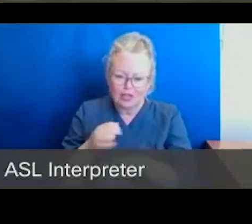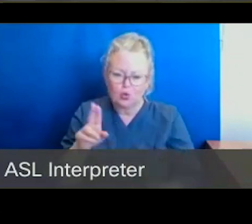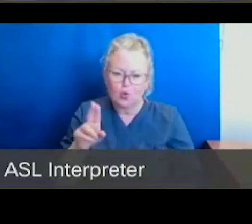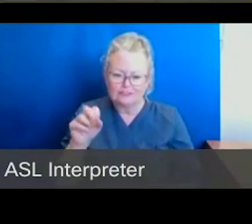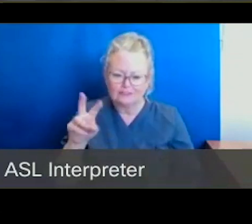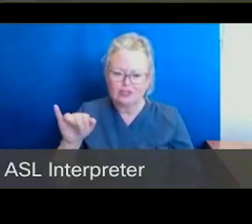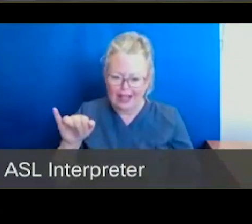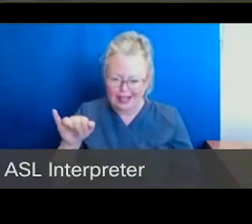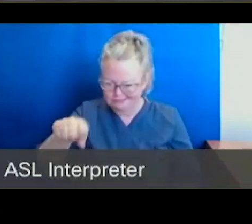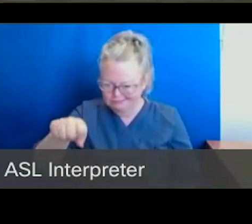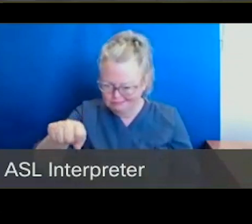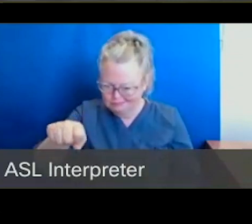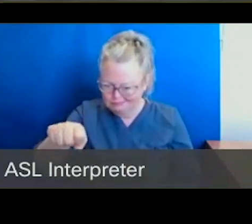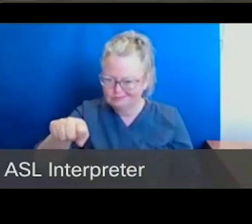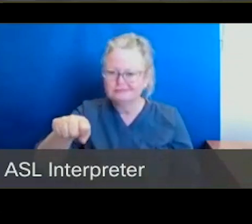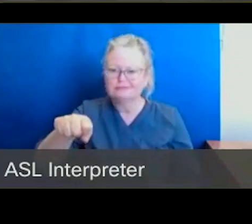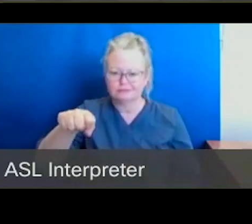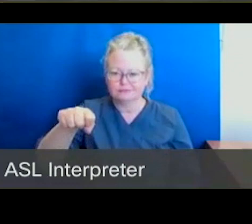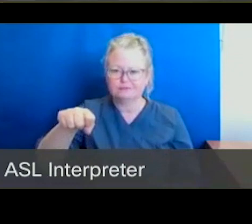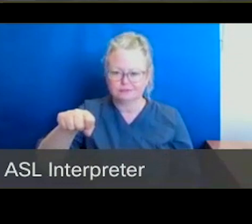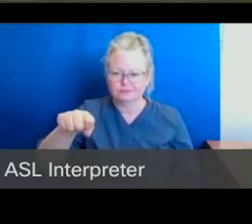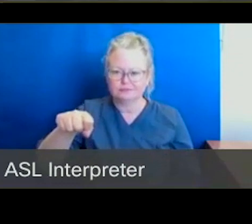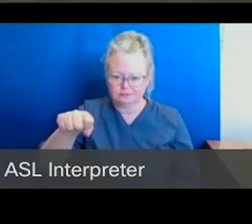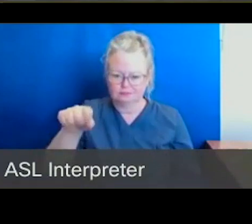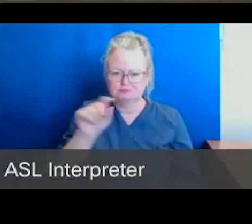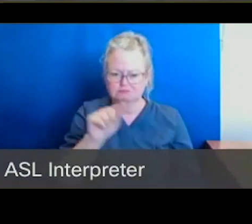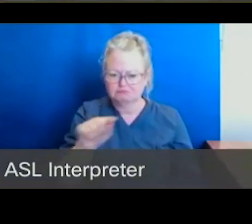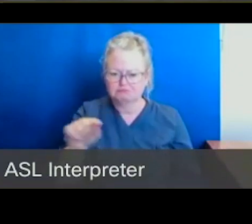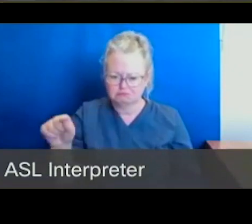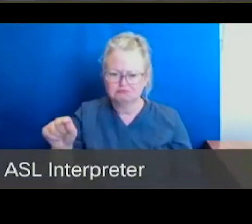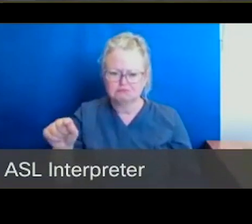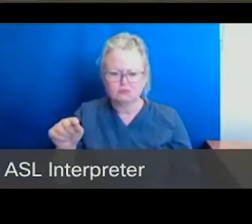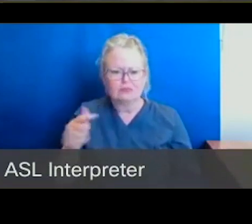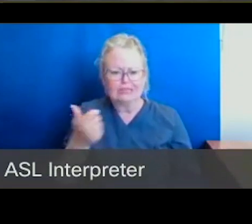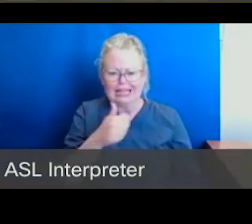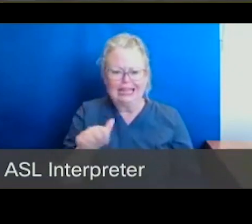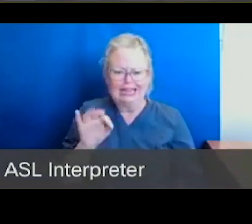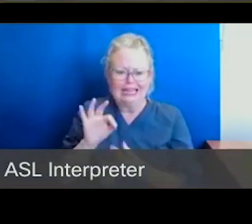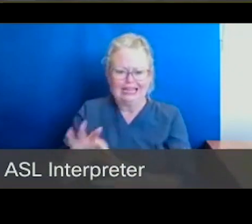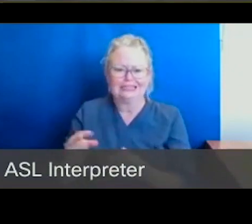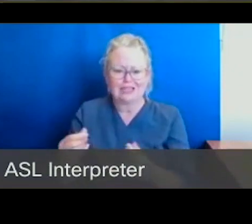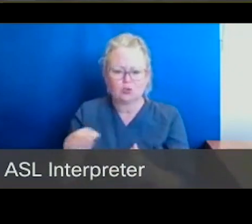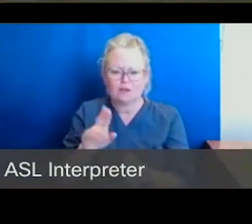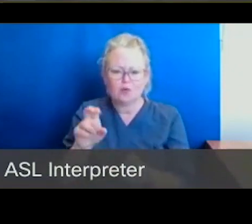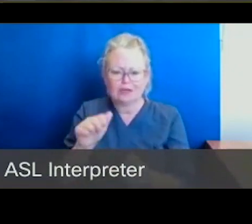Islands would all be eligible, all have an education agency that could apply.